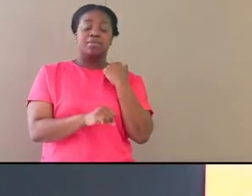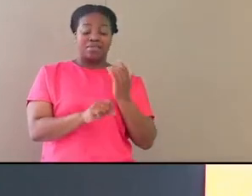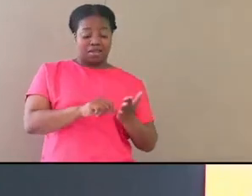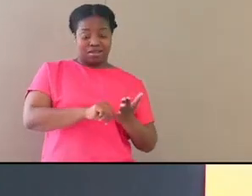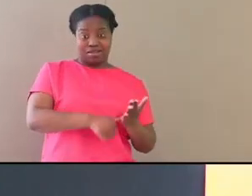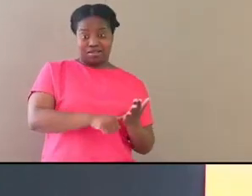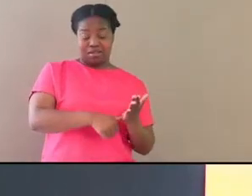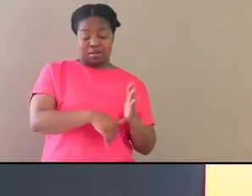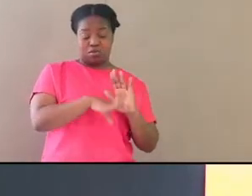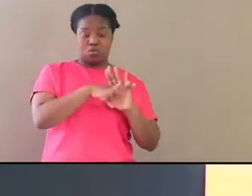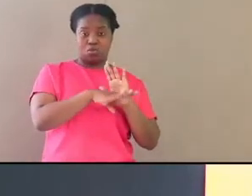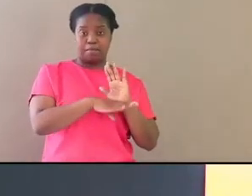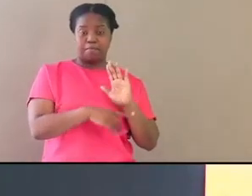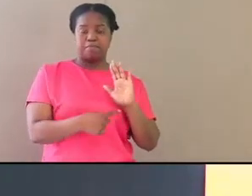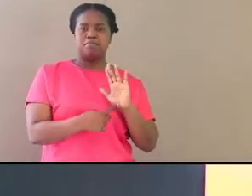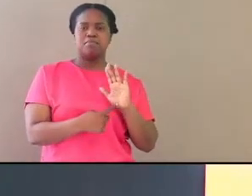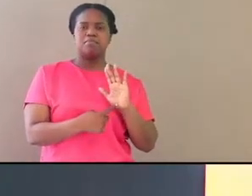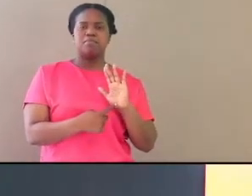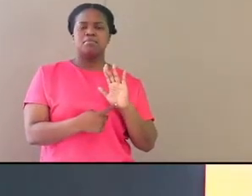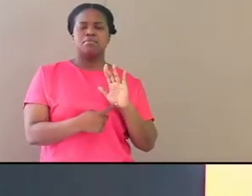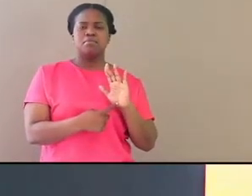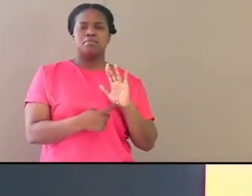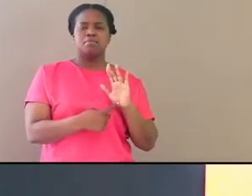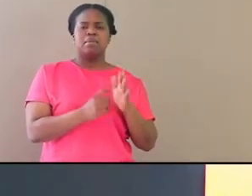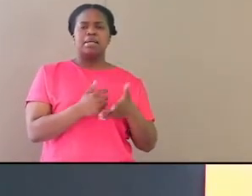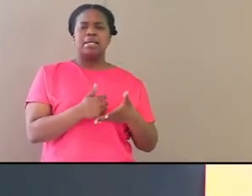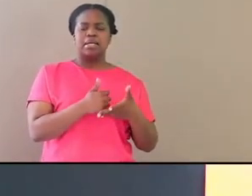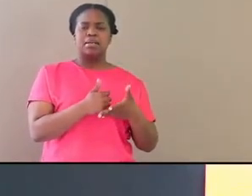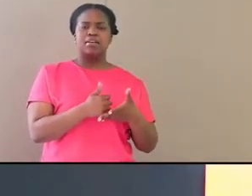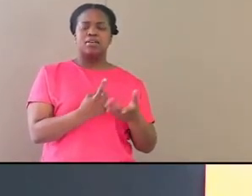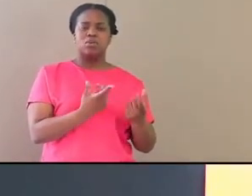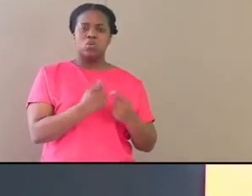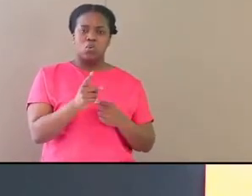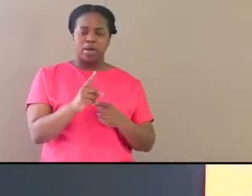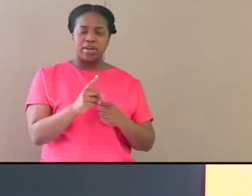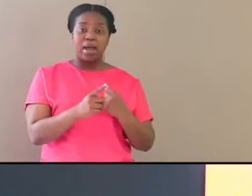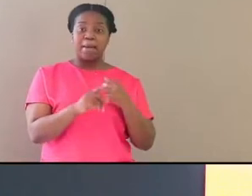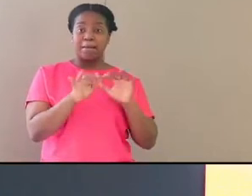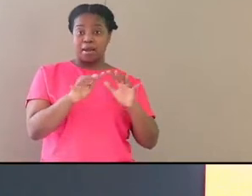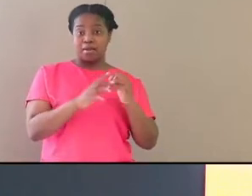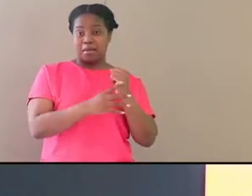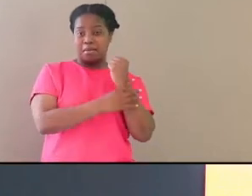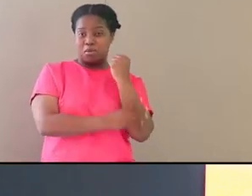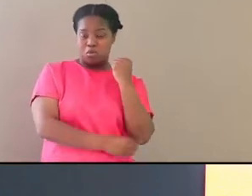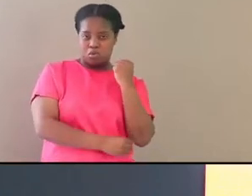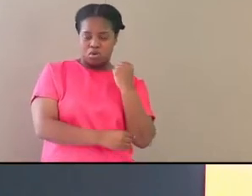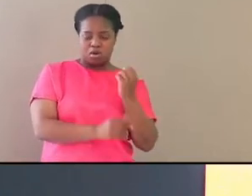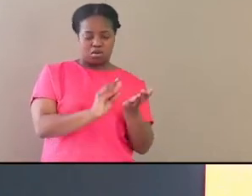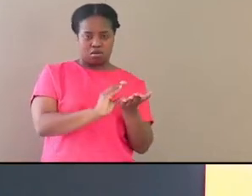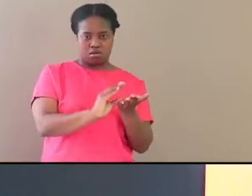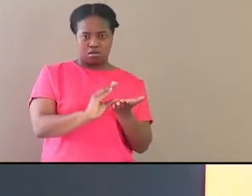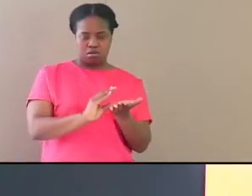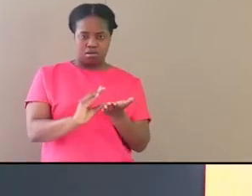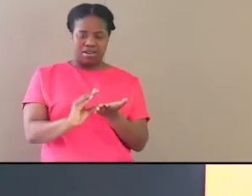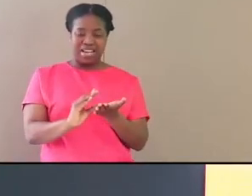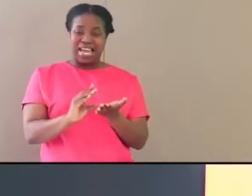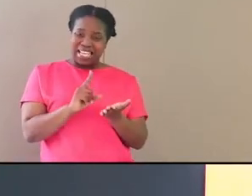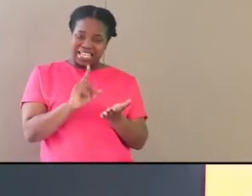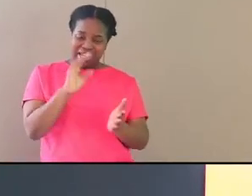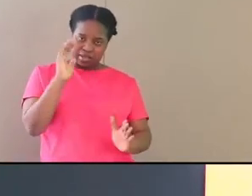program has been influential in redistributing income to the poor, reducing current poverty,